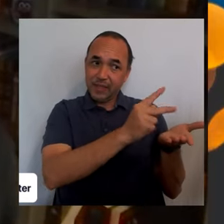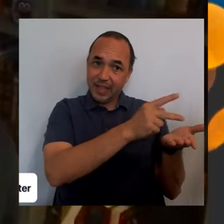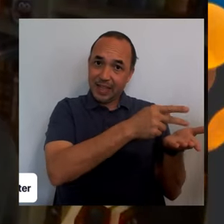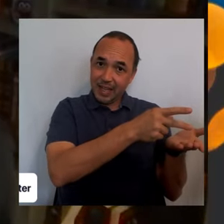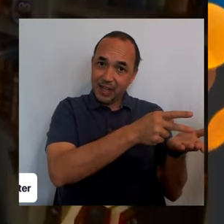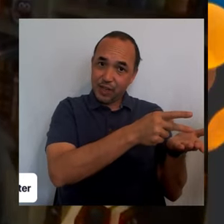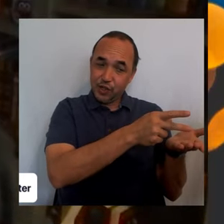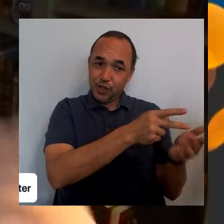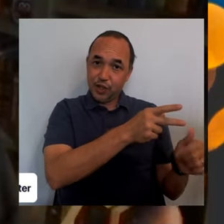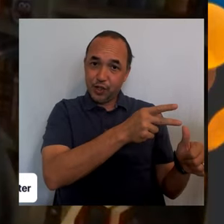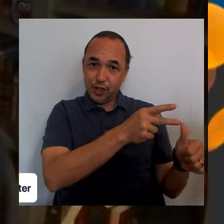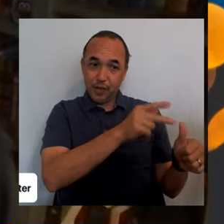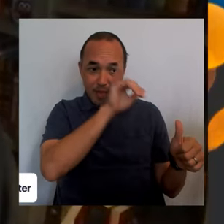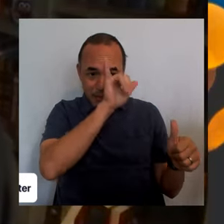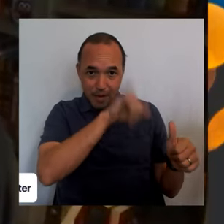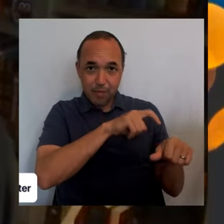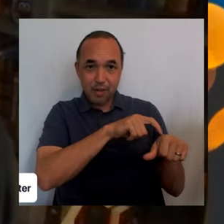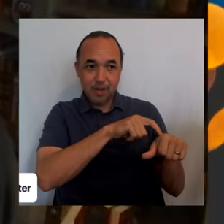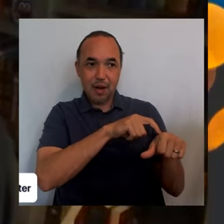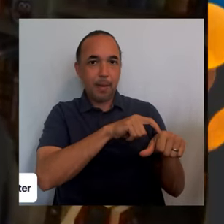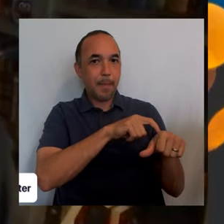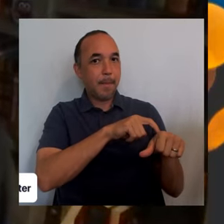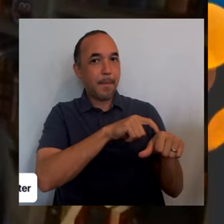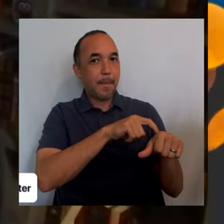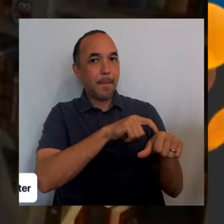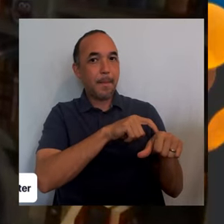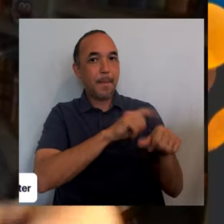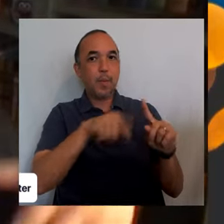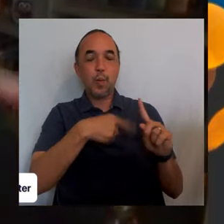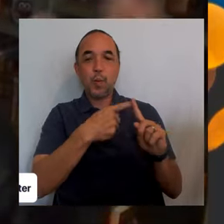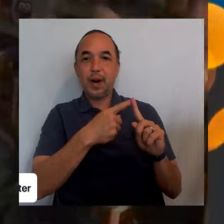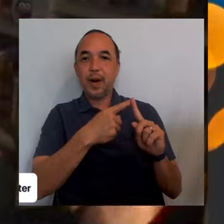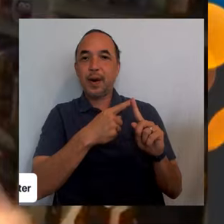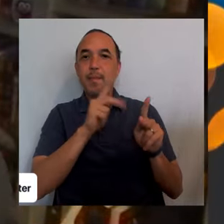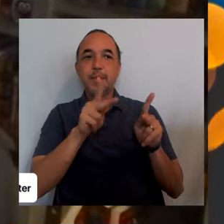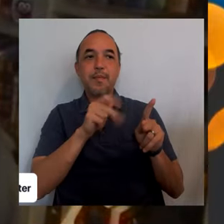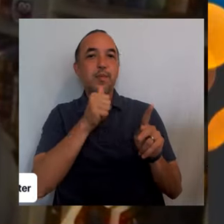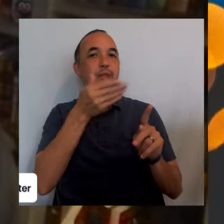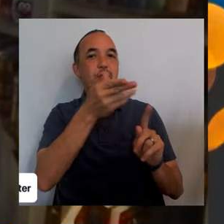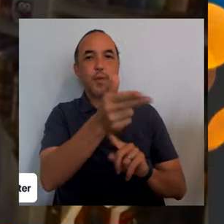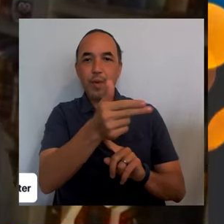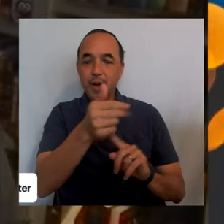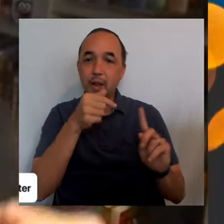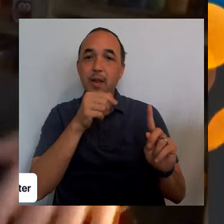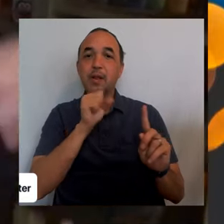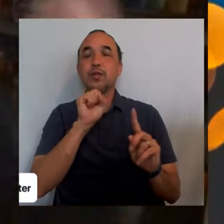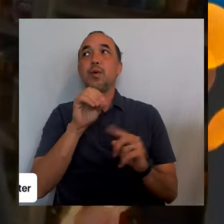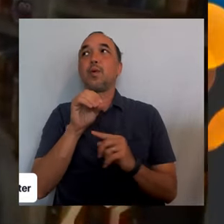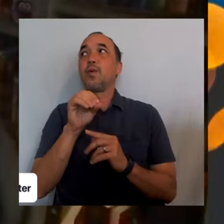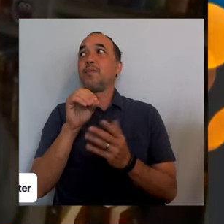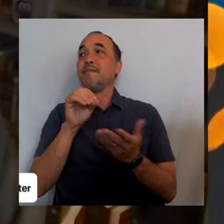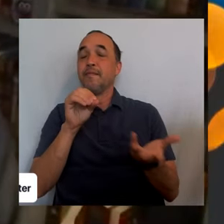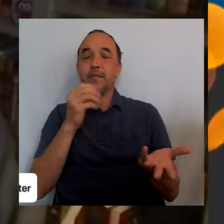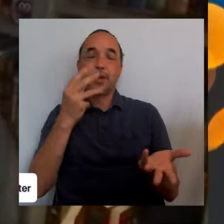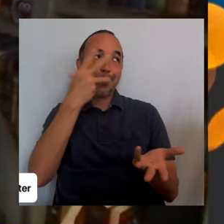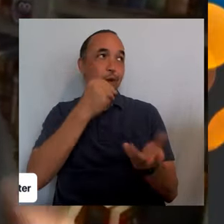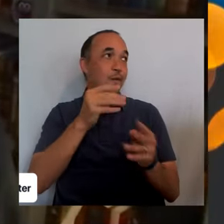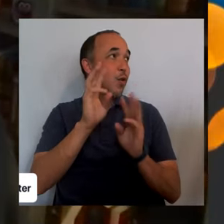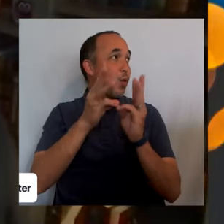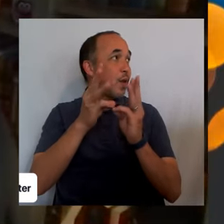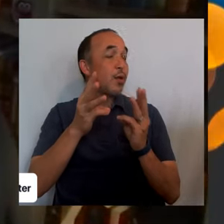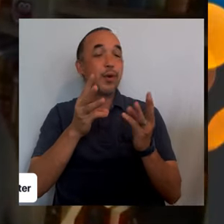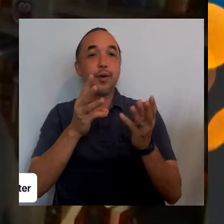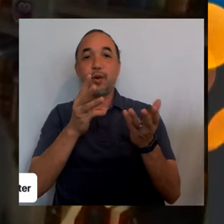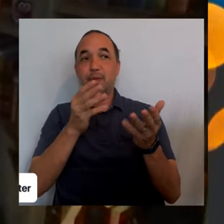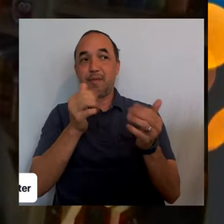of the year when they didn't have a bunch of traffic because of you know the beautiful weather and what the